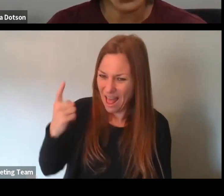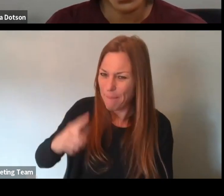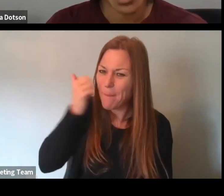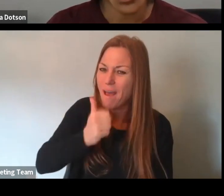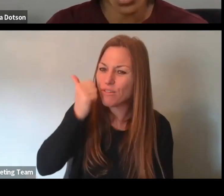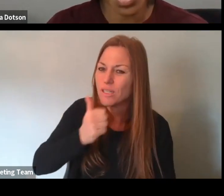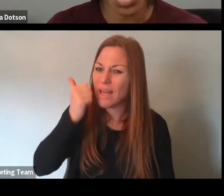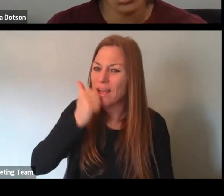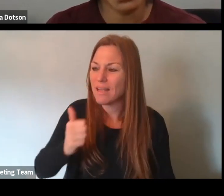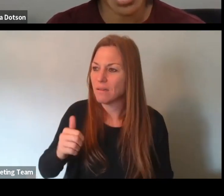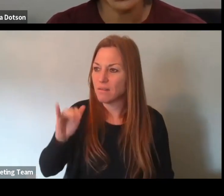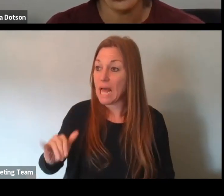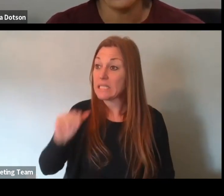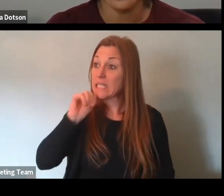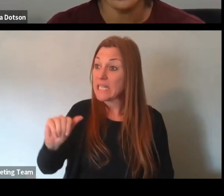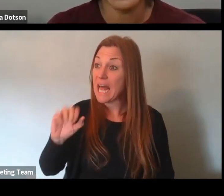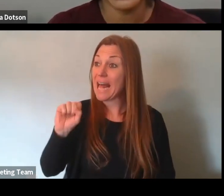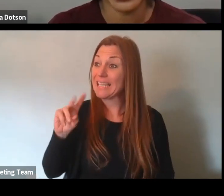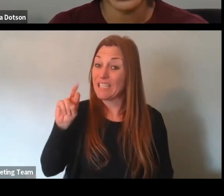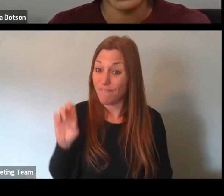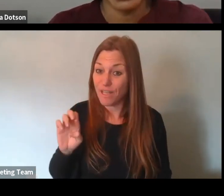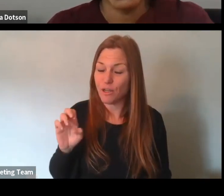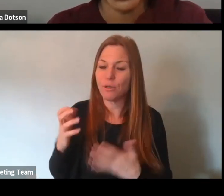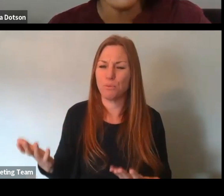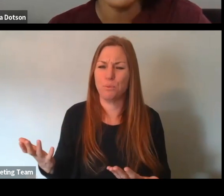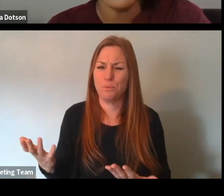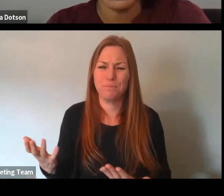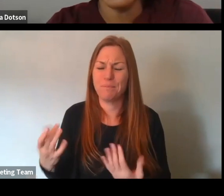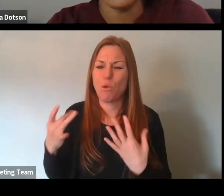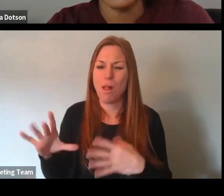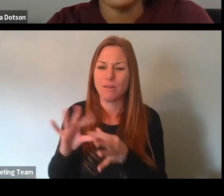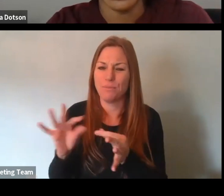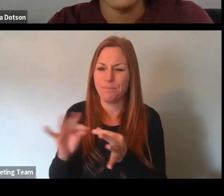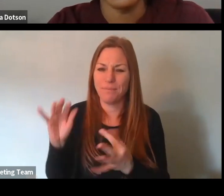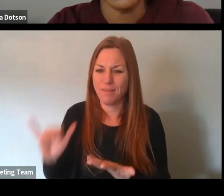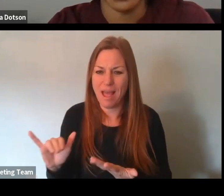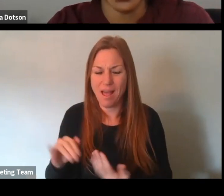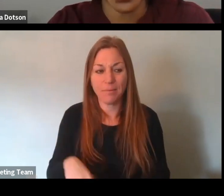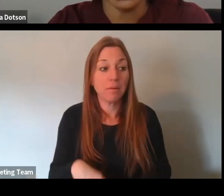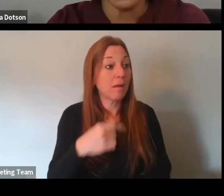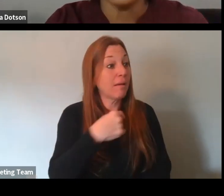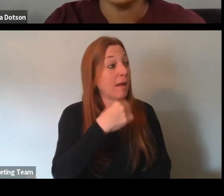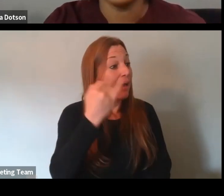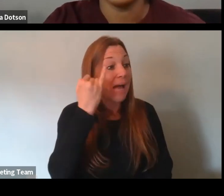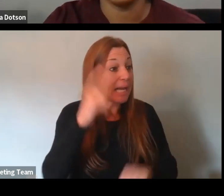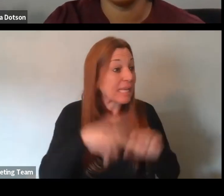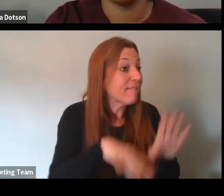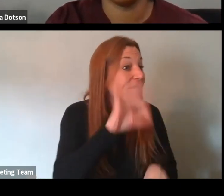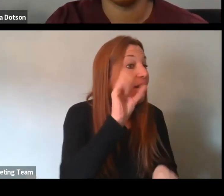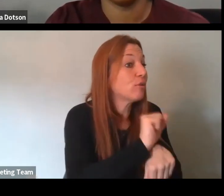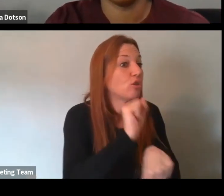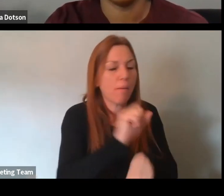your identity. It's also those so-called microaggressions that can be associated with a lot of